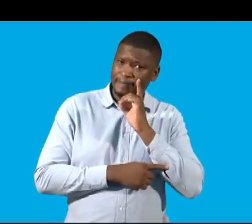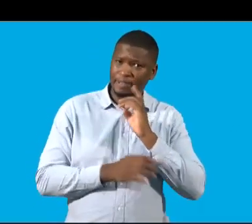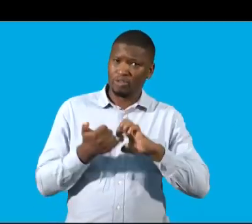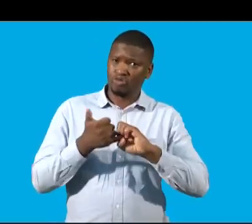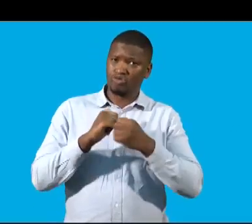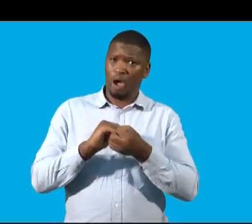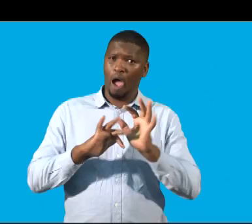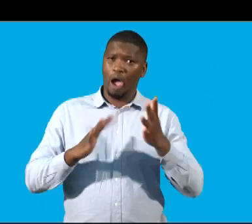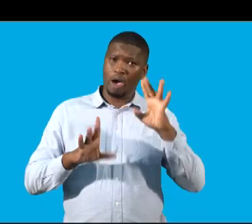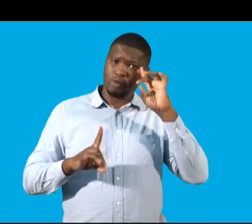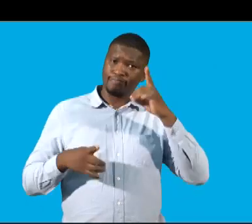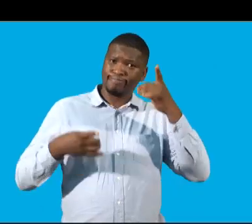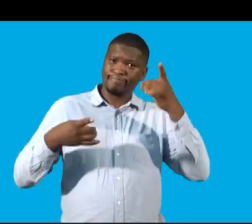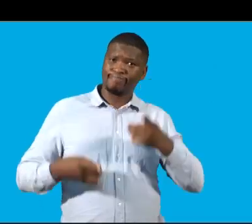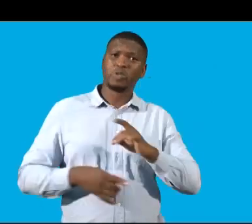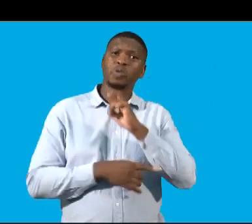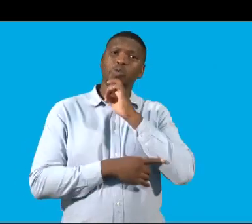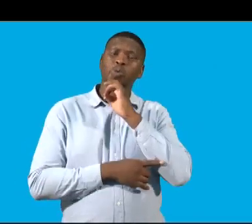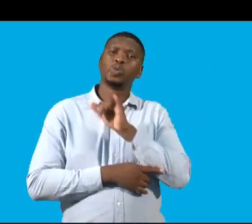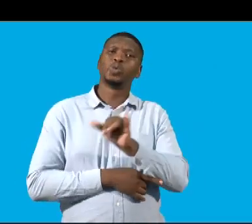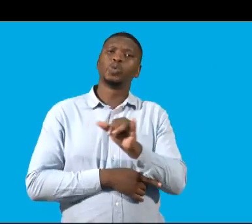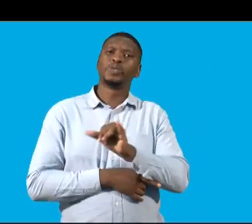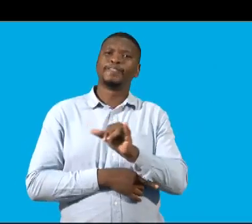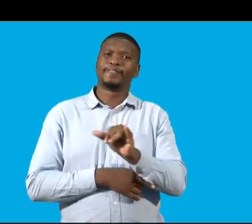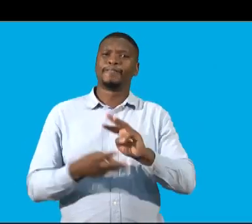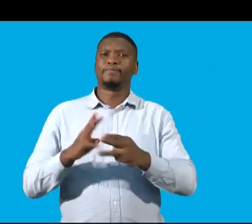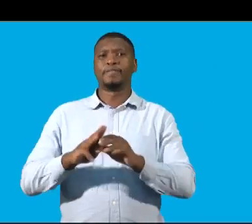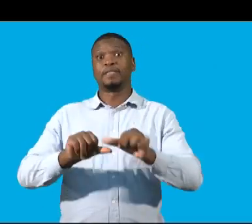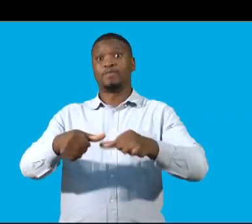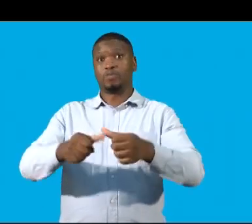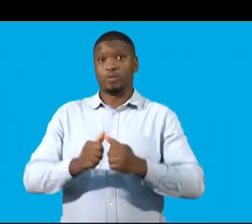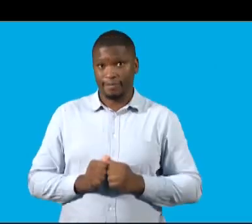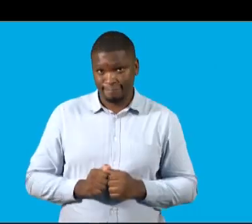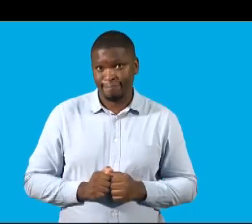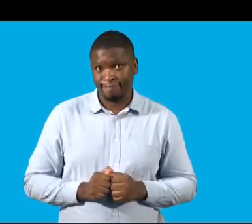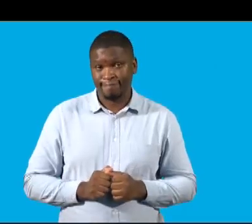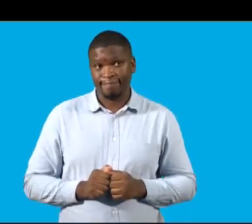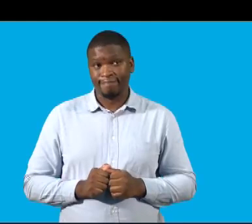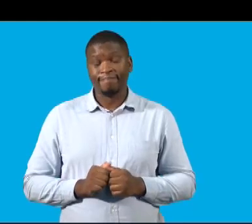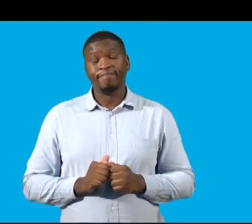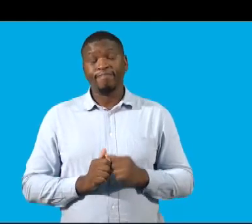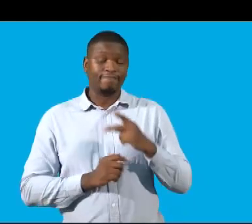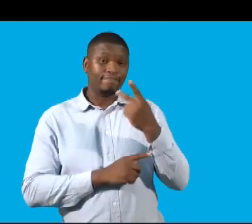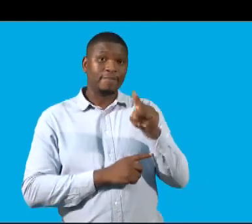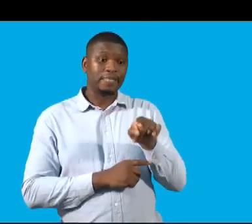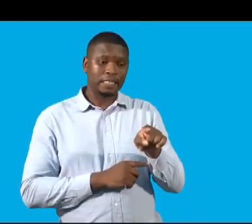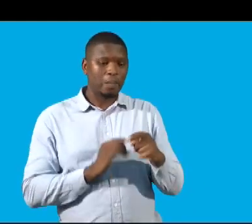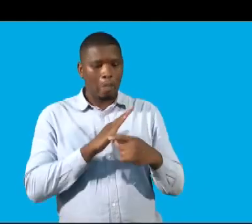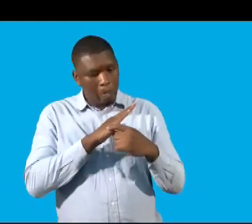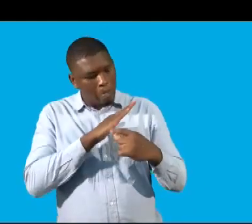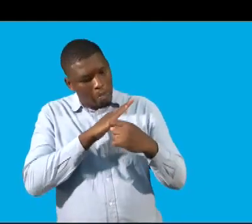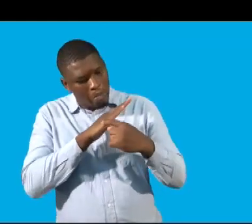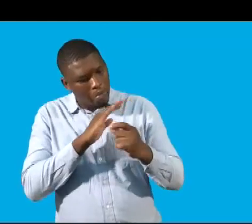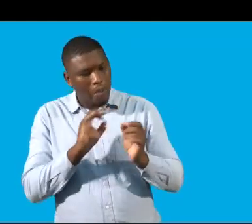or firstly, try and decide which formula we're going to use. Now, when you read the statement again, it does not